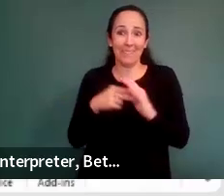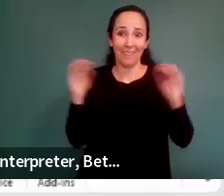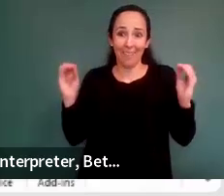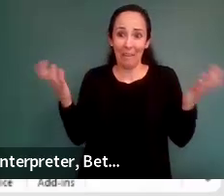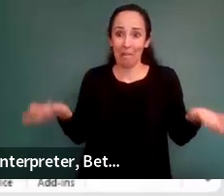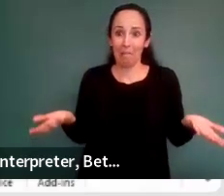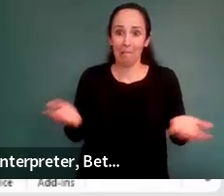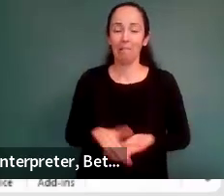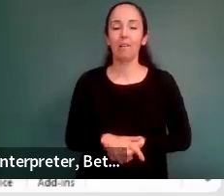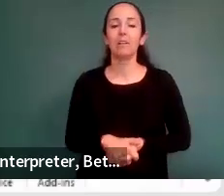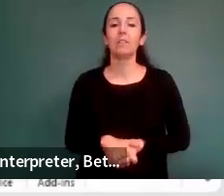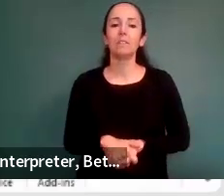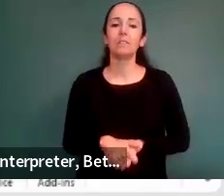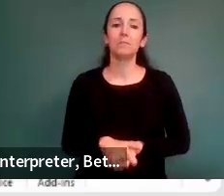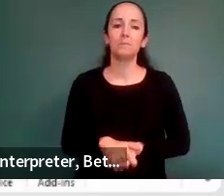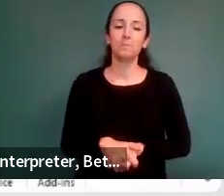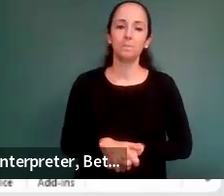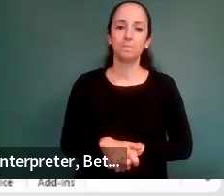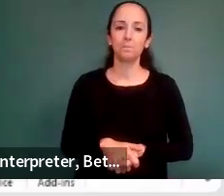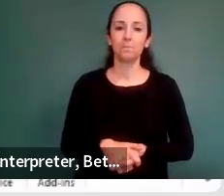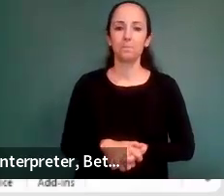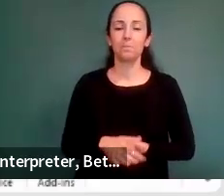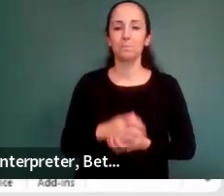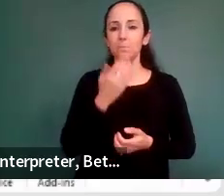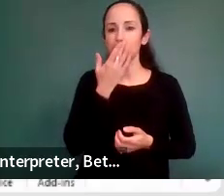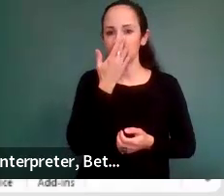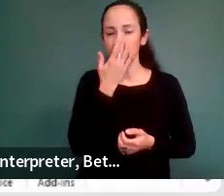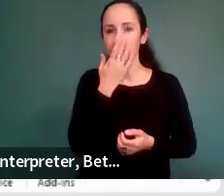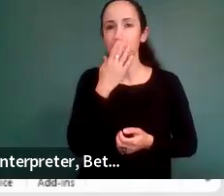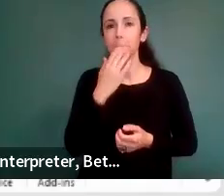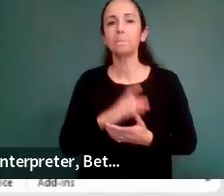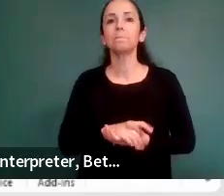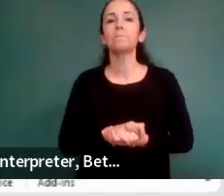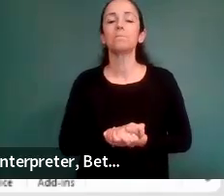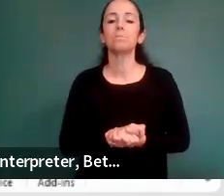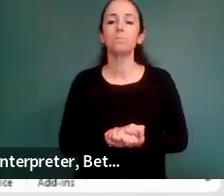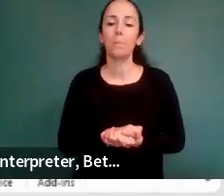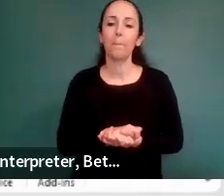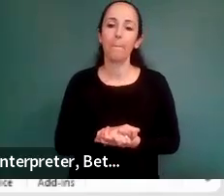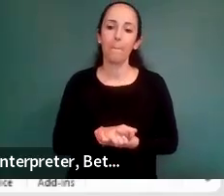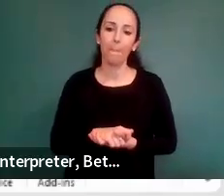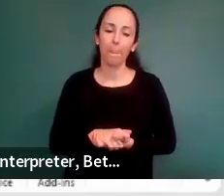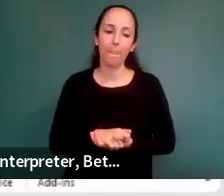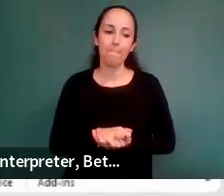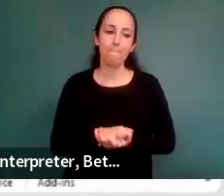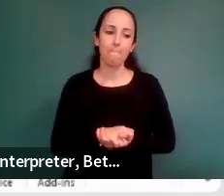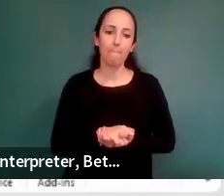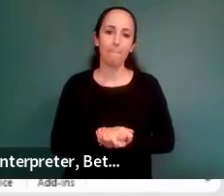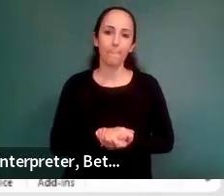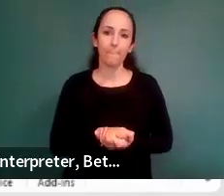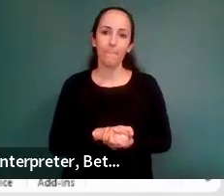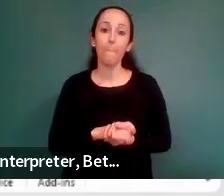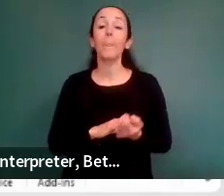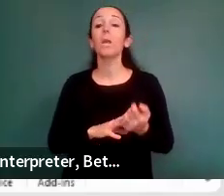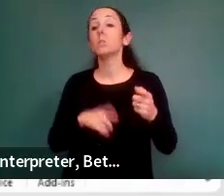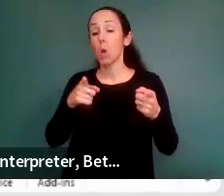And for a lot of folks, you know, as you're doing this, again, you're probably seeing the document looks really pretty